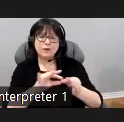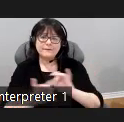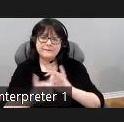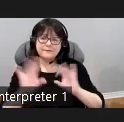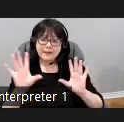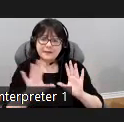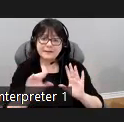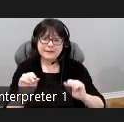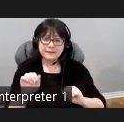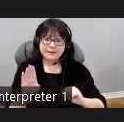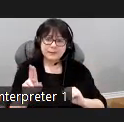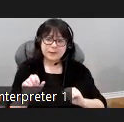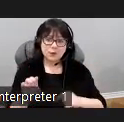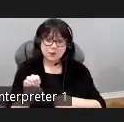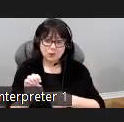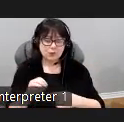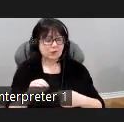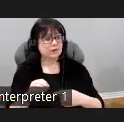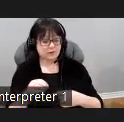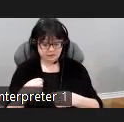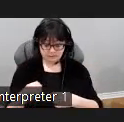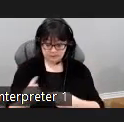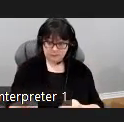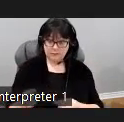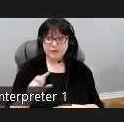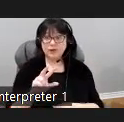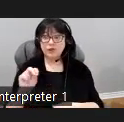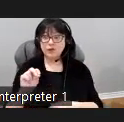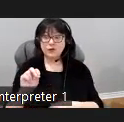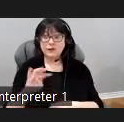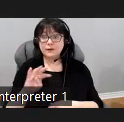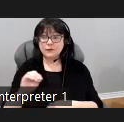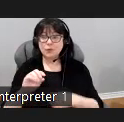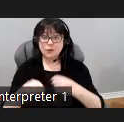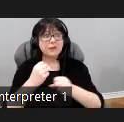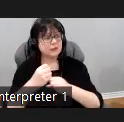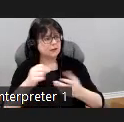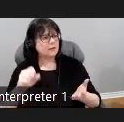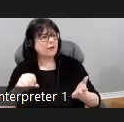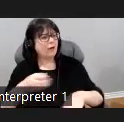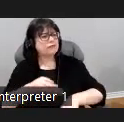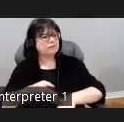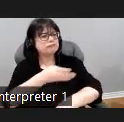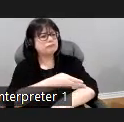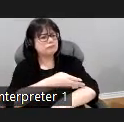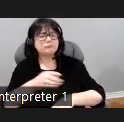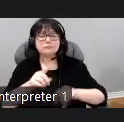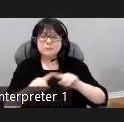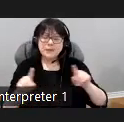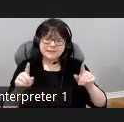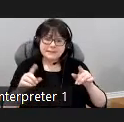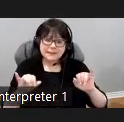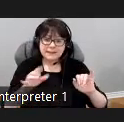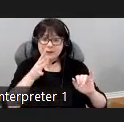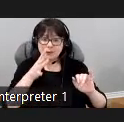in the last 30 or 40 years, but women are still surprised. It's not just older women too. I think that lots of people